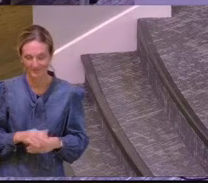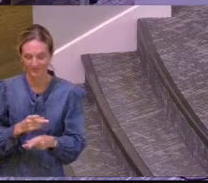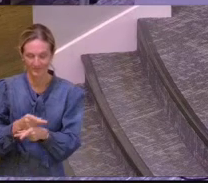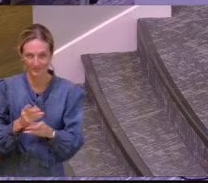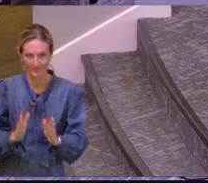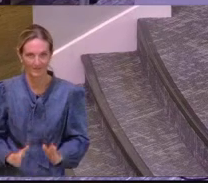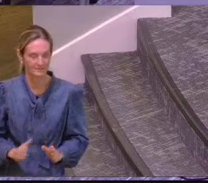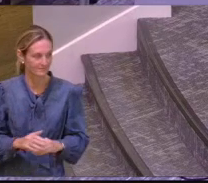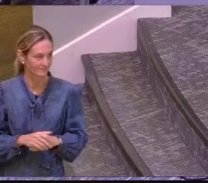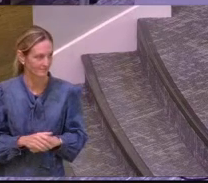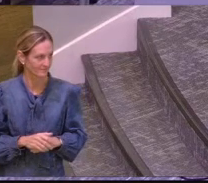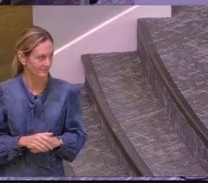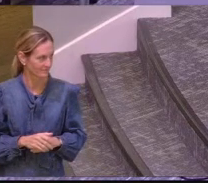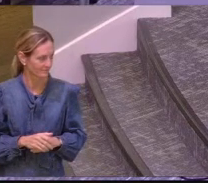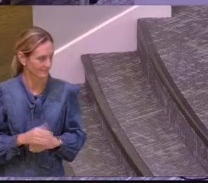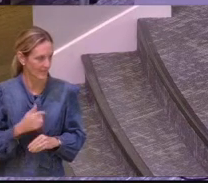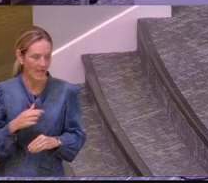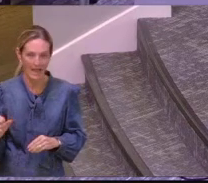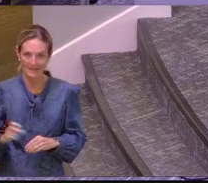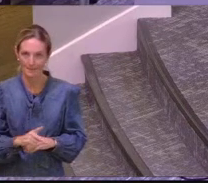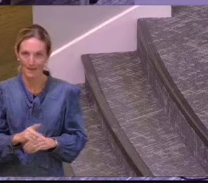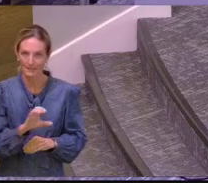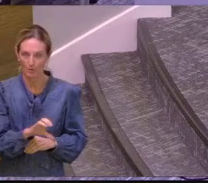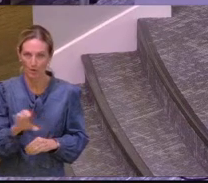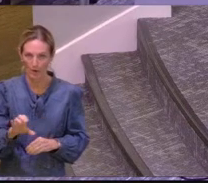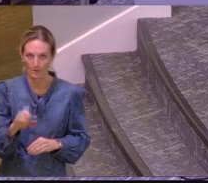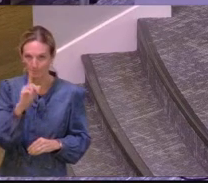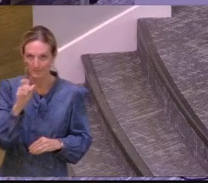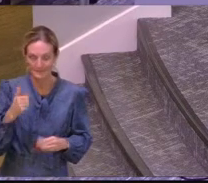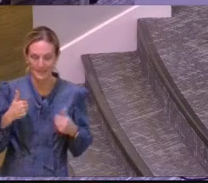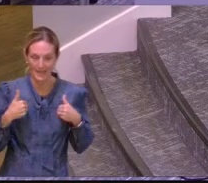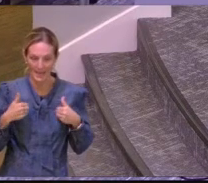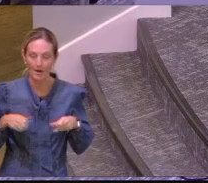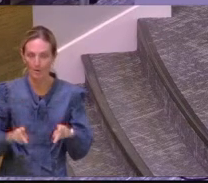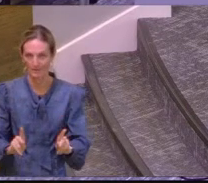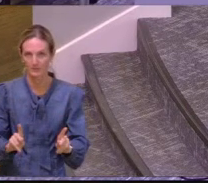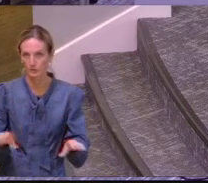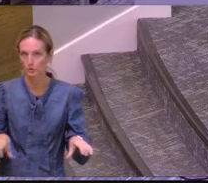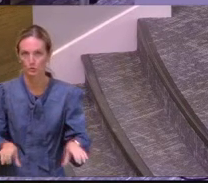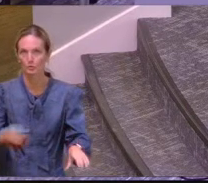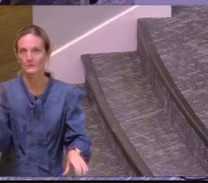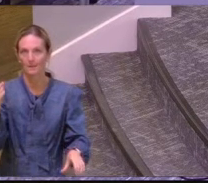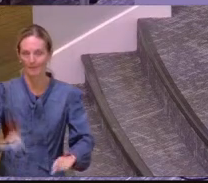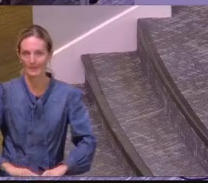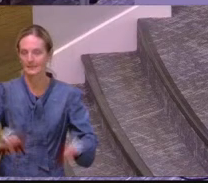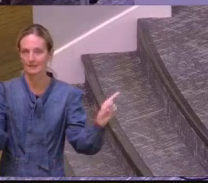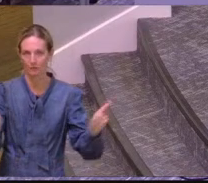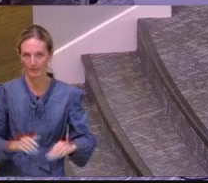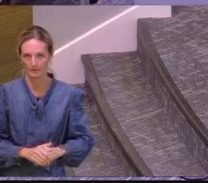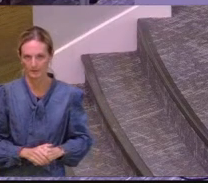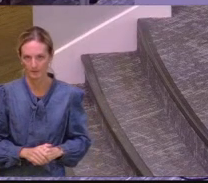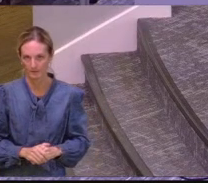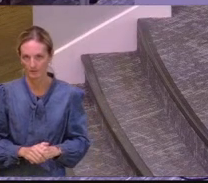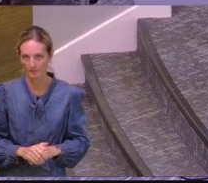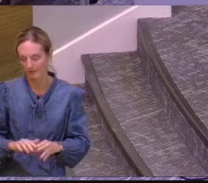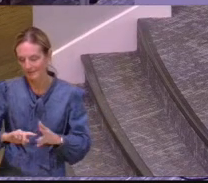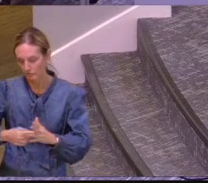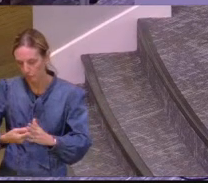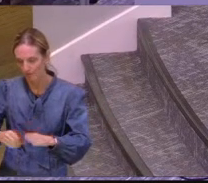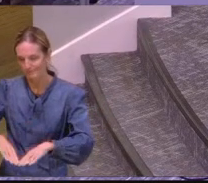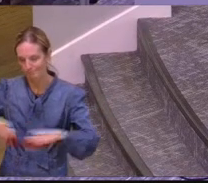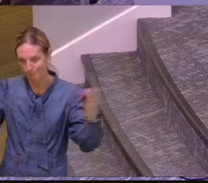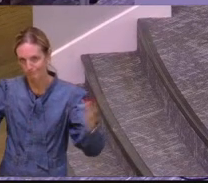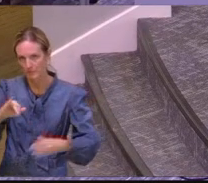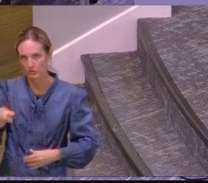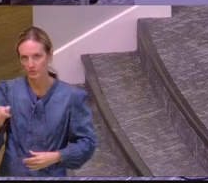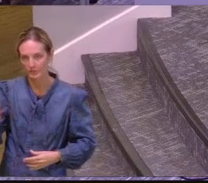I came back to Clark County because I had an opportunity to do something different in opening J.J. Harris. We were